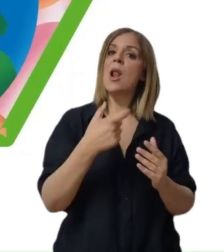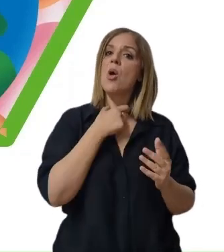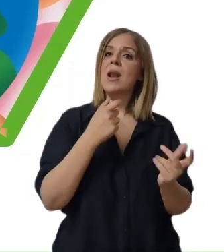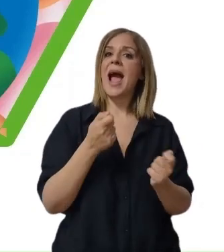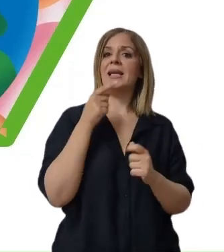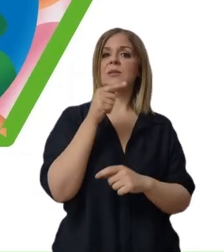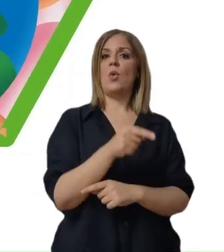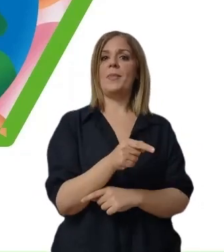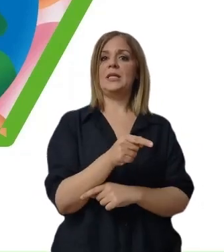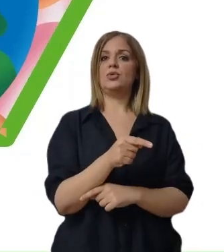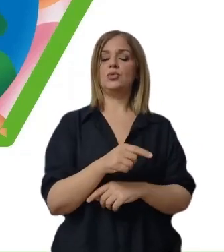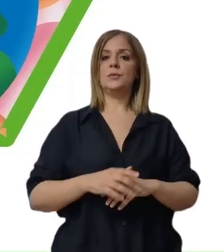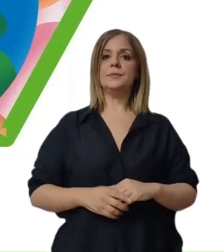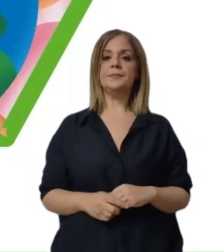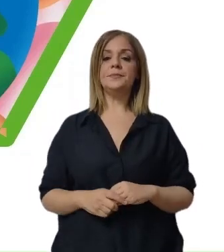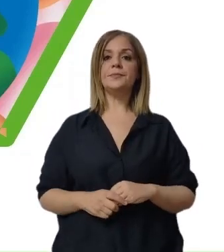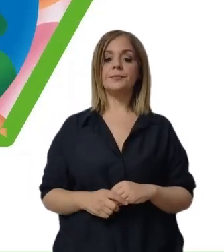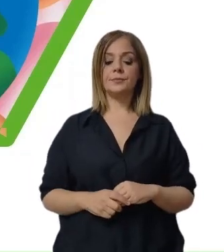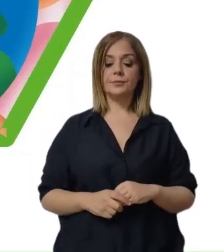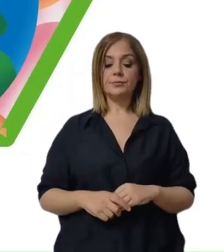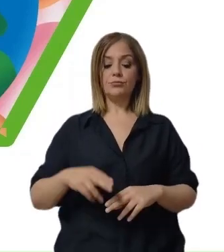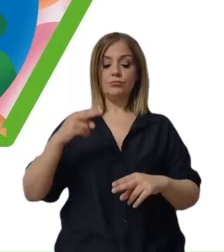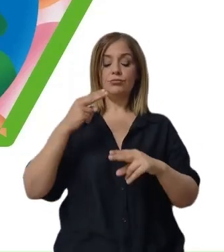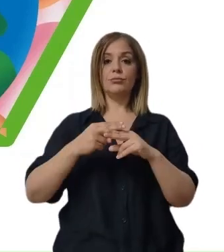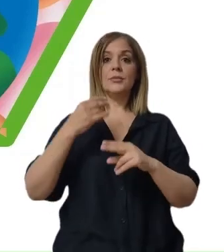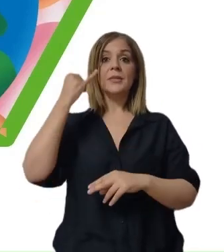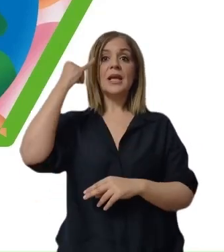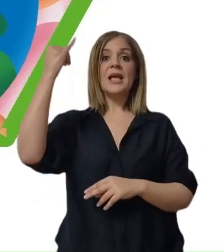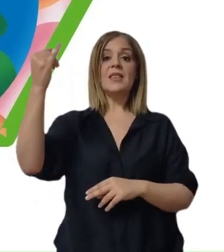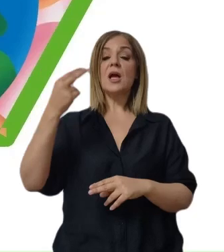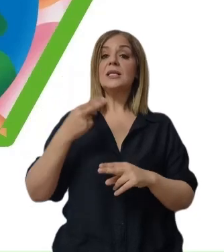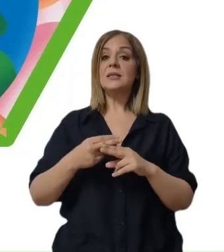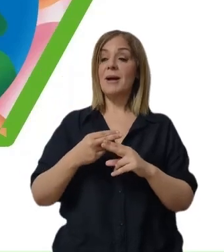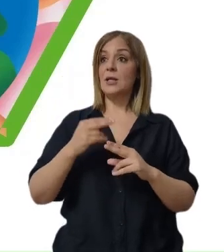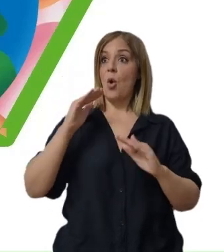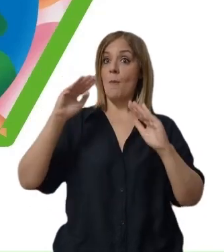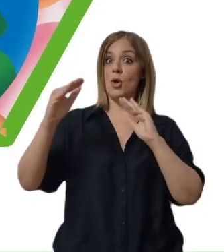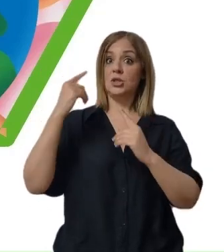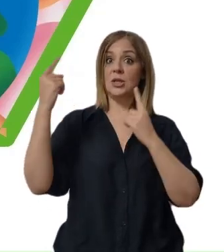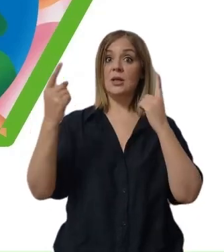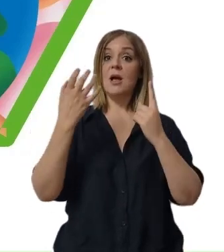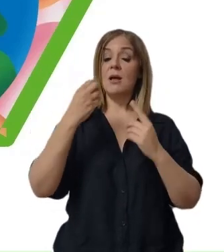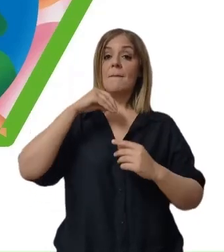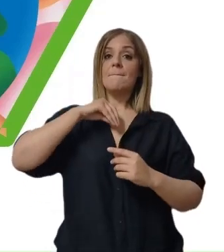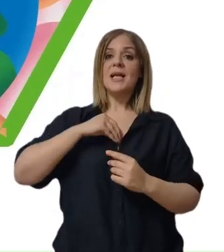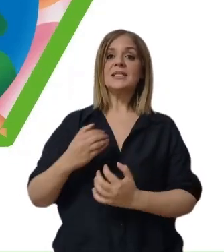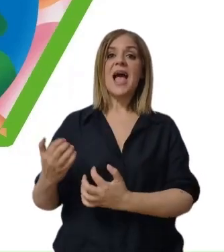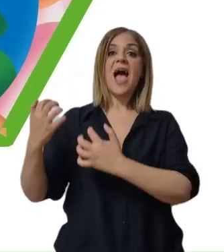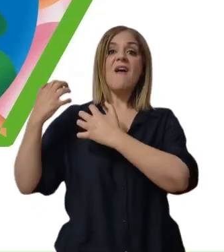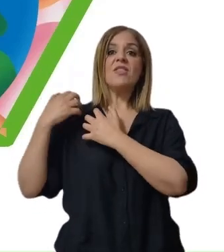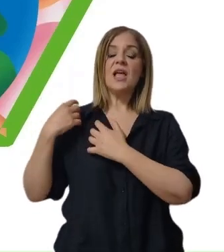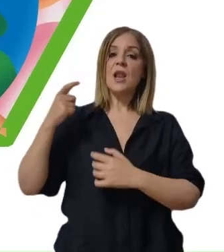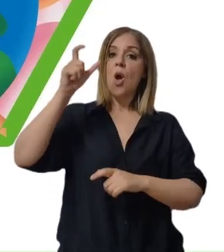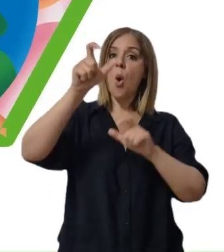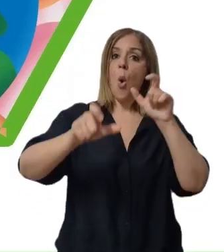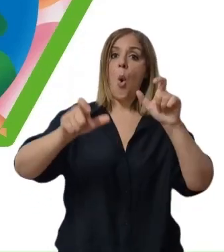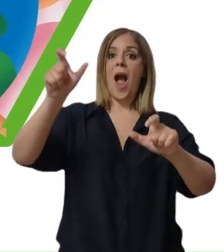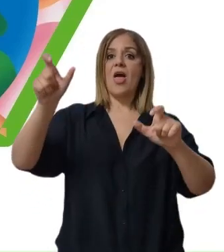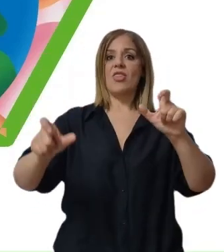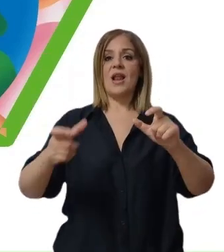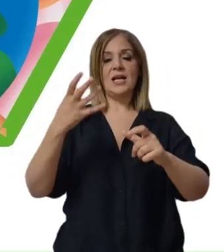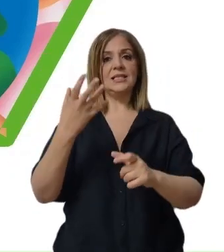grandchildren. The key idea is that protecting the environment is the responsibility of everyone and not